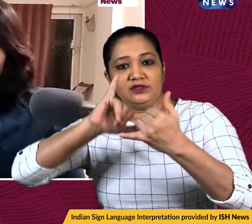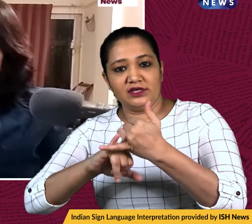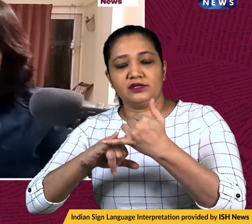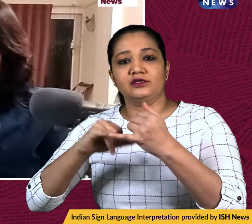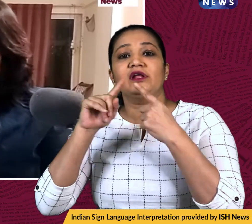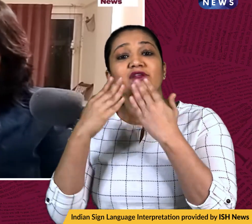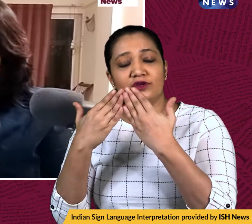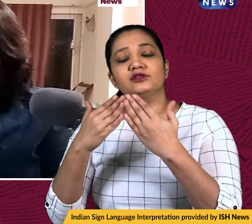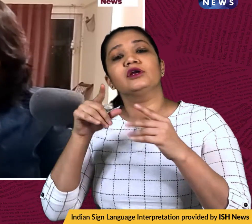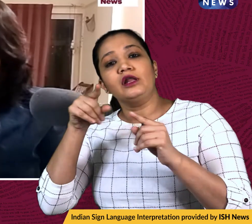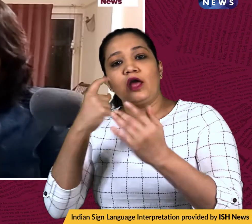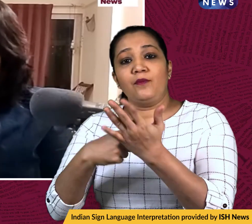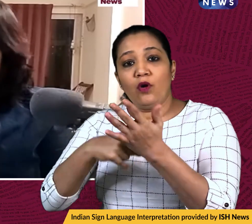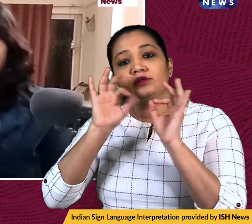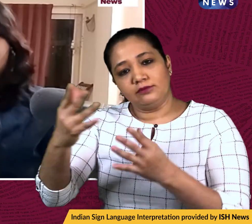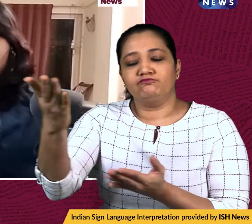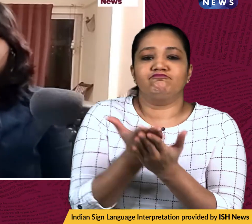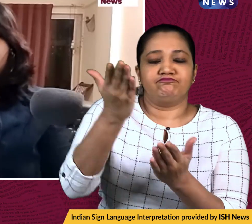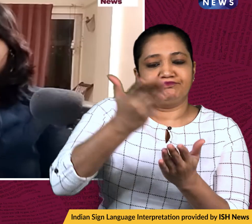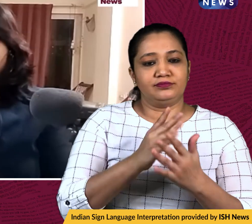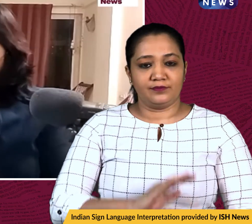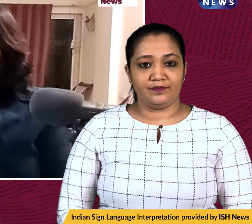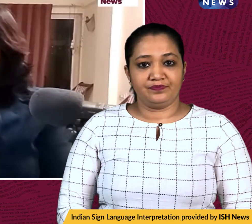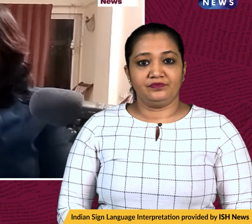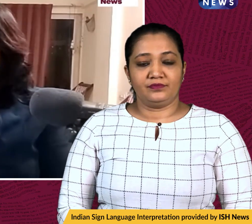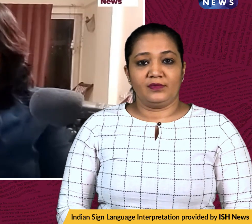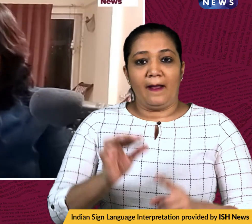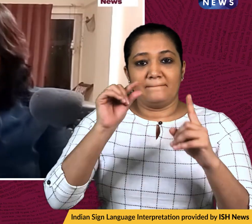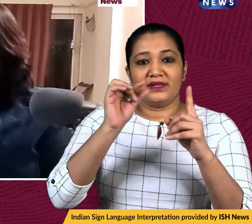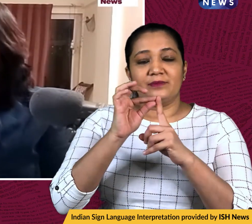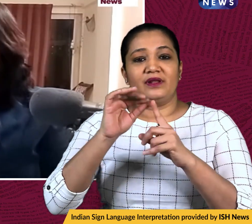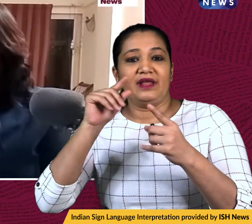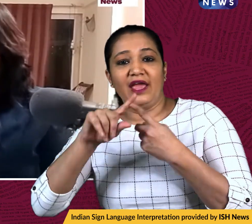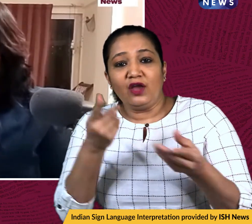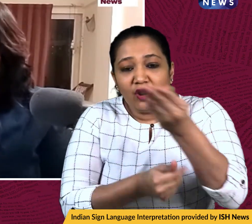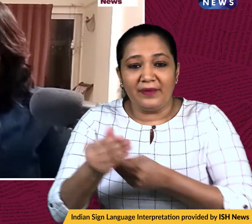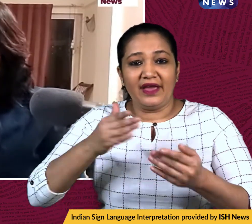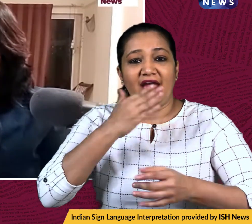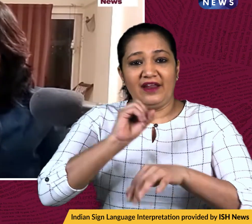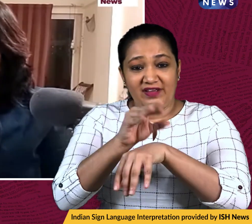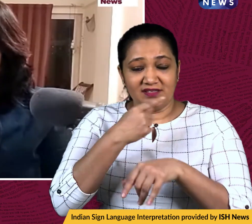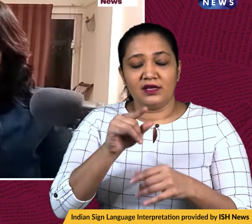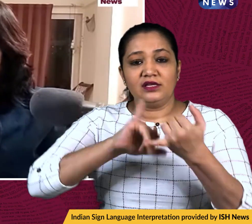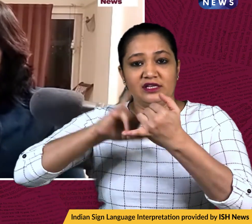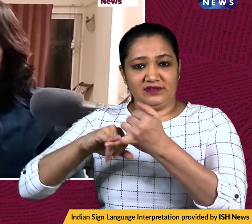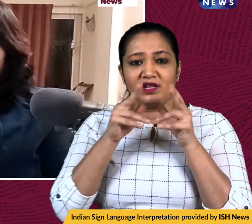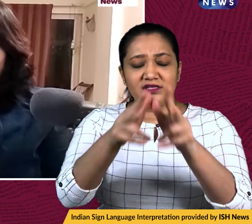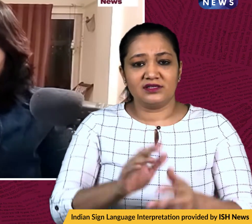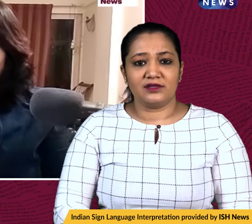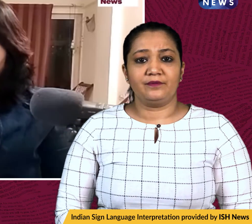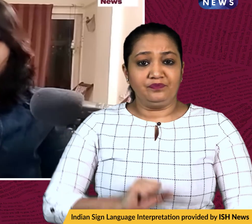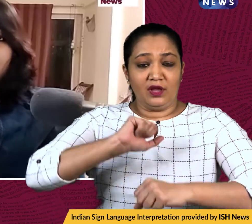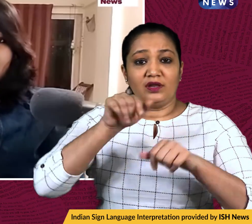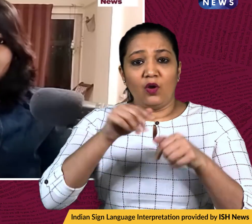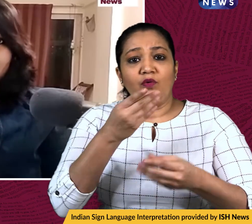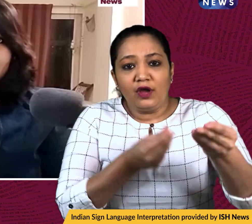Status of Education report. Meanwhile, Principal Economic Advisor Sanjeev Sanyal has said that there has been a revival